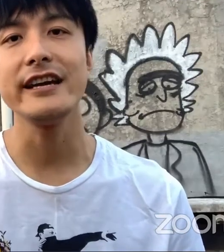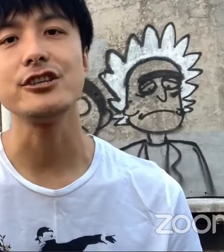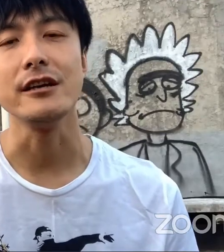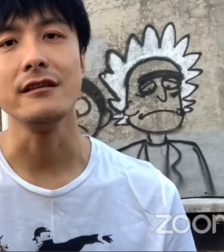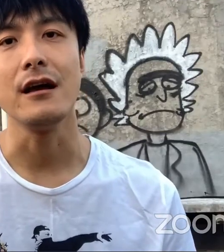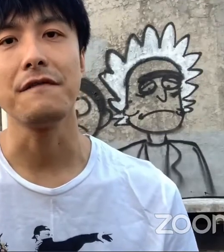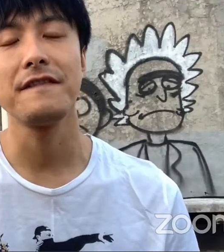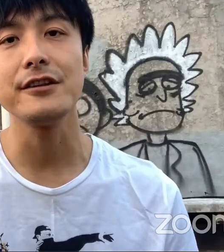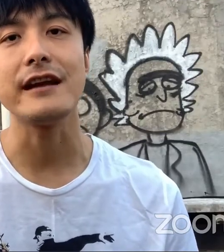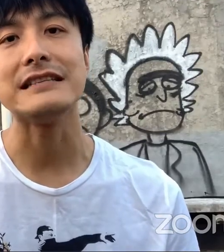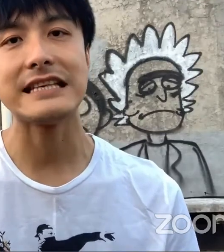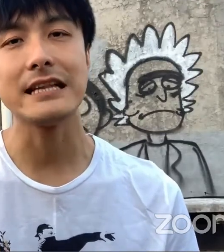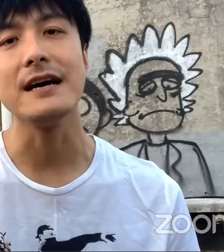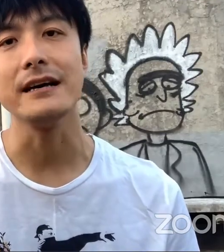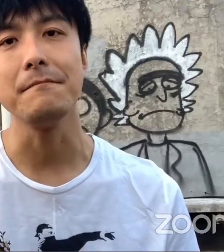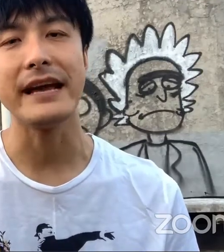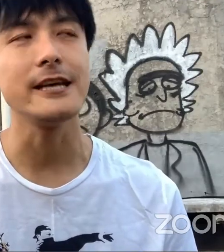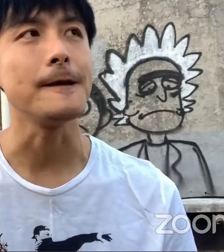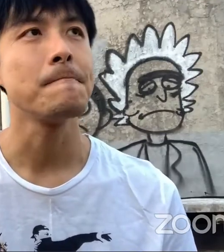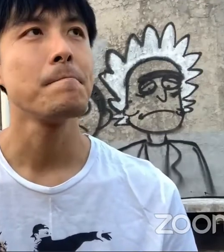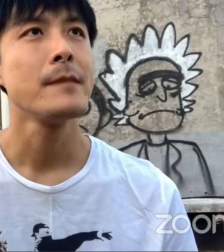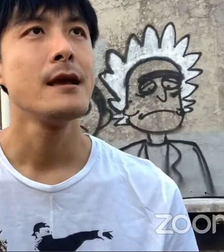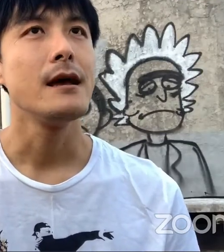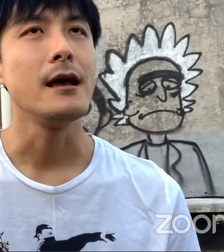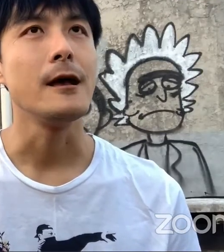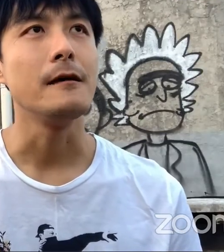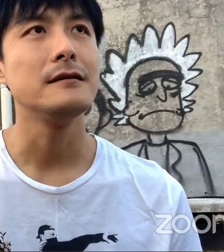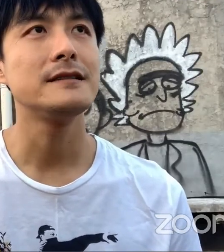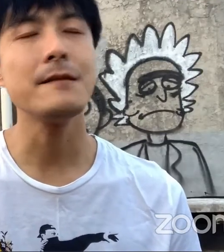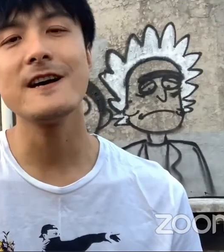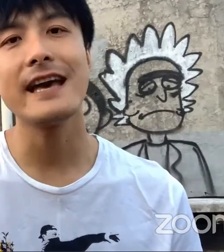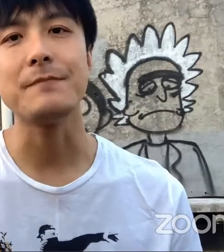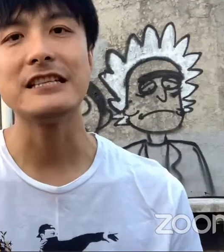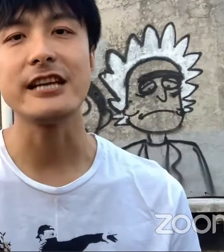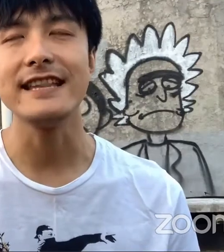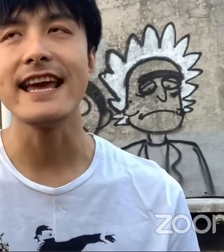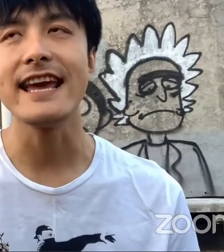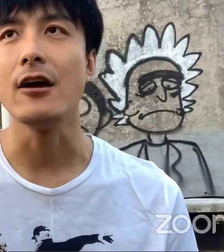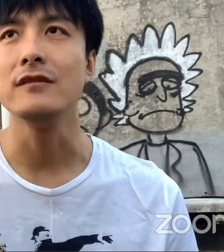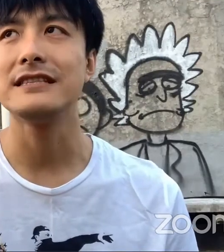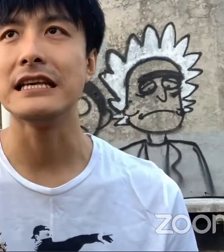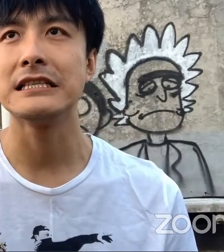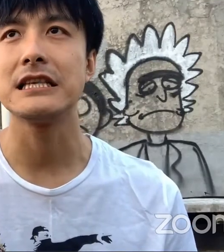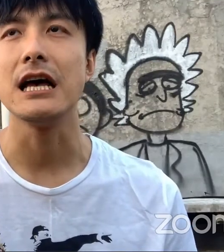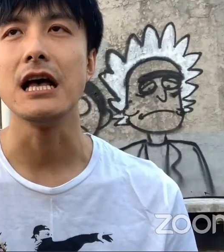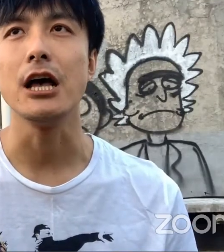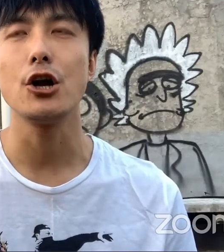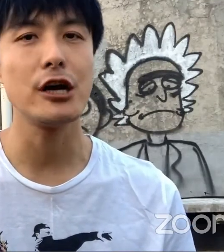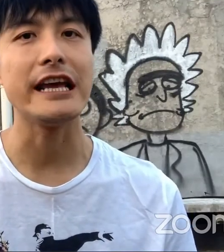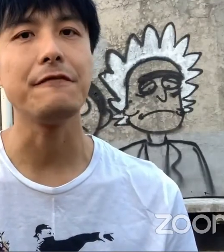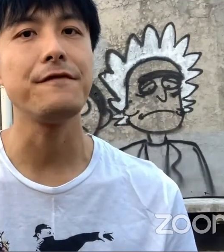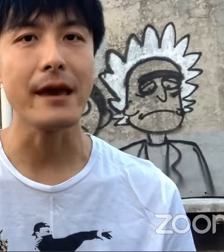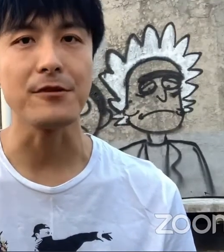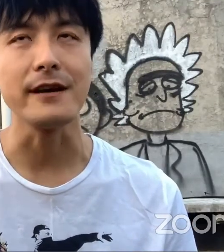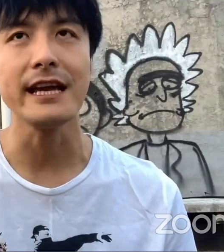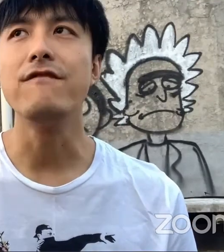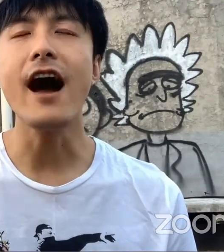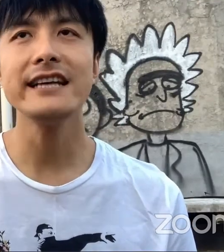situation of theater and cinema in Beijing. Cinema has been shut down since early